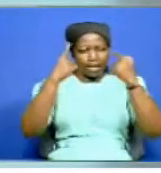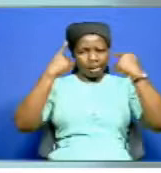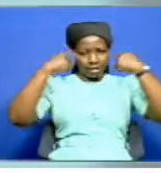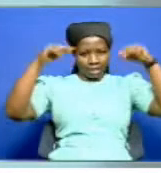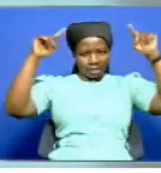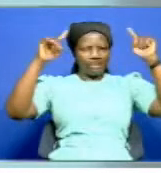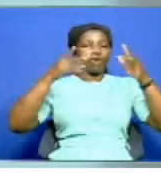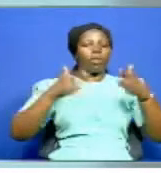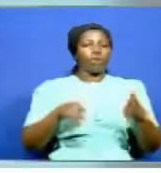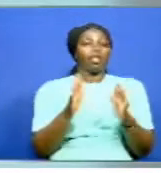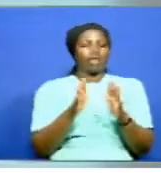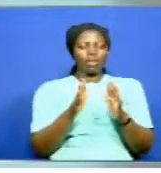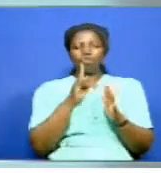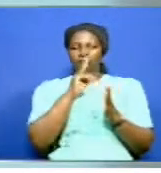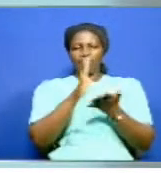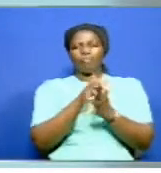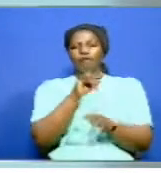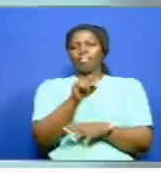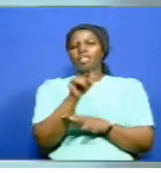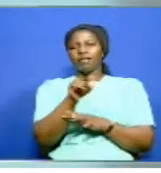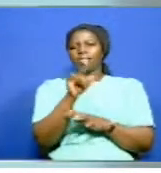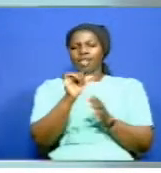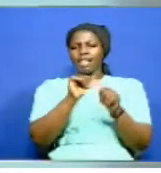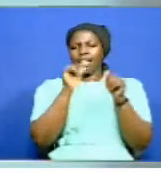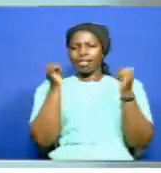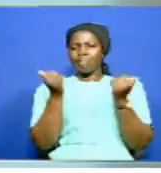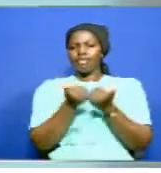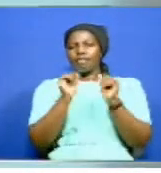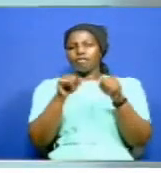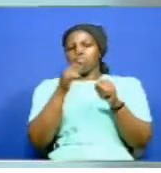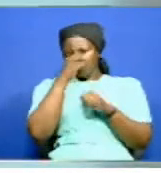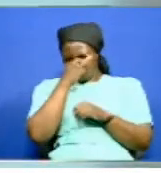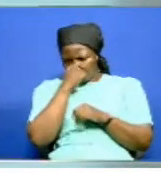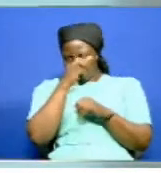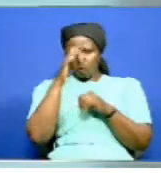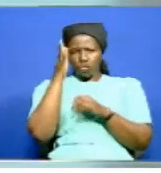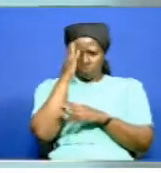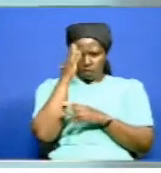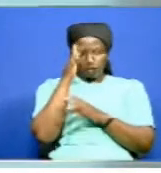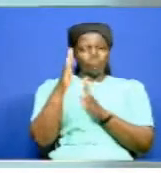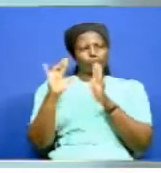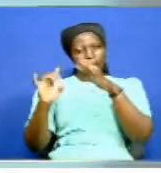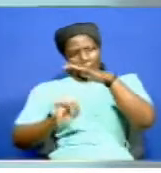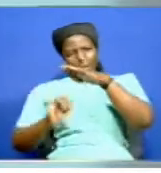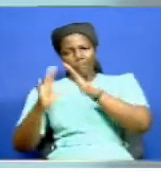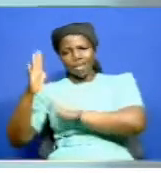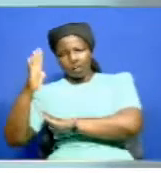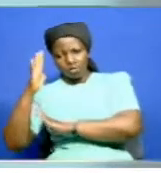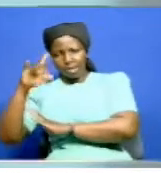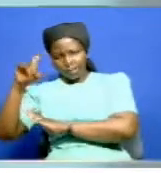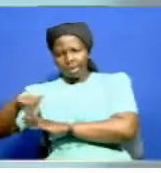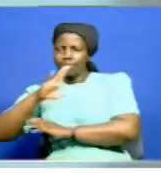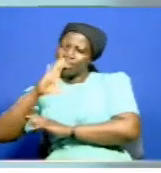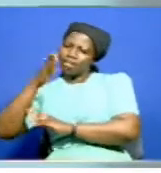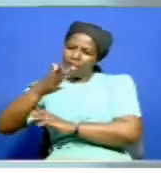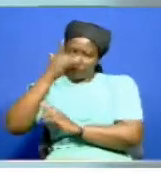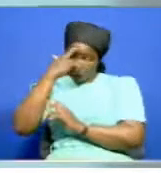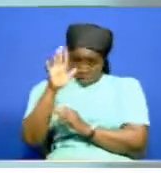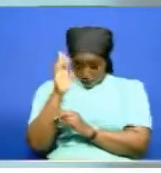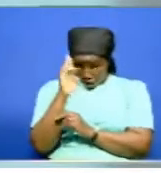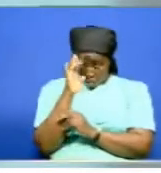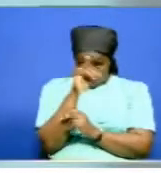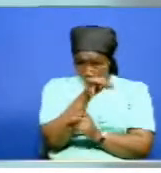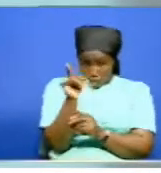manner. Now, some of these agencies, you may wish to know, of course, Ministry of Interior must be there for reasons that you